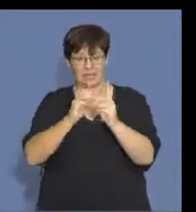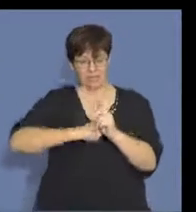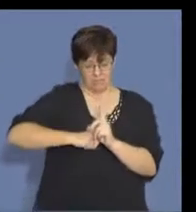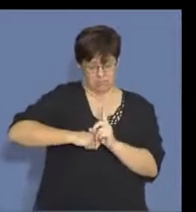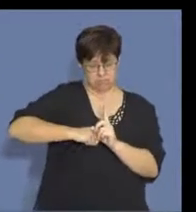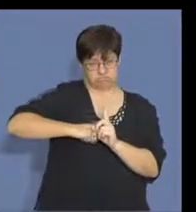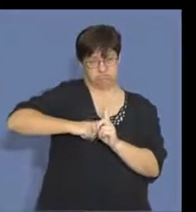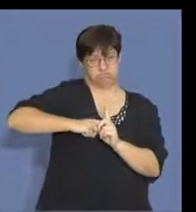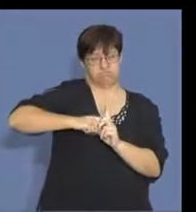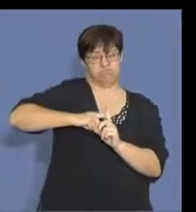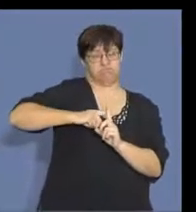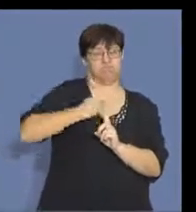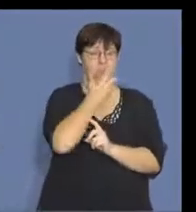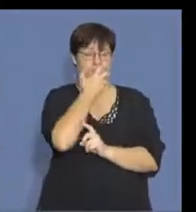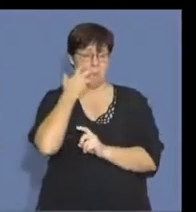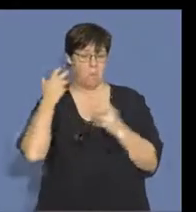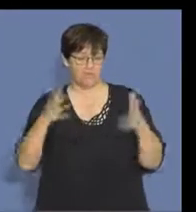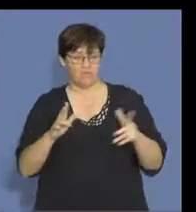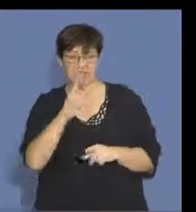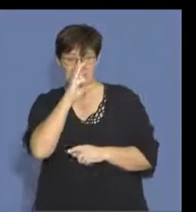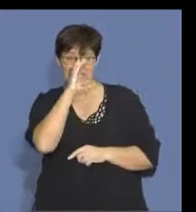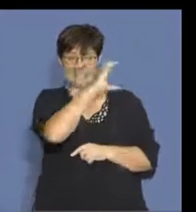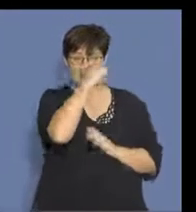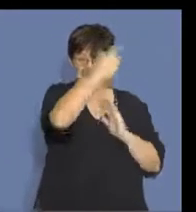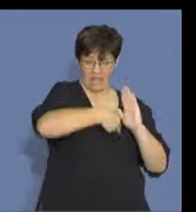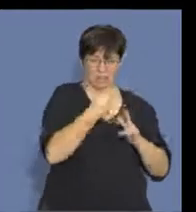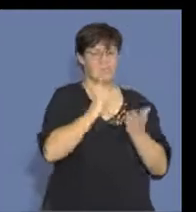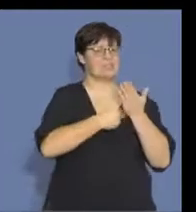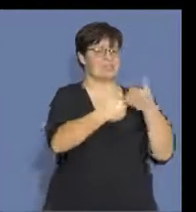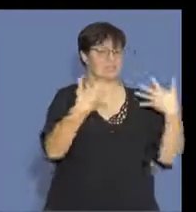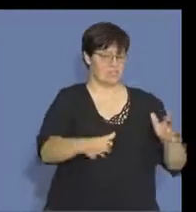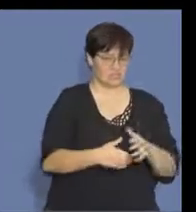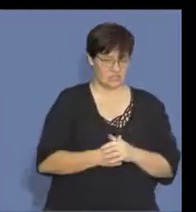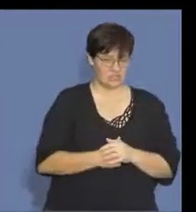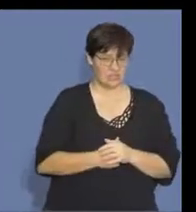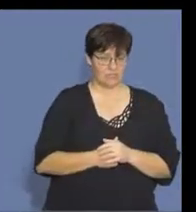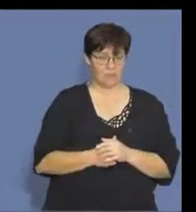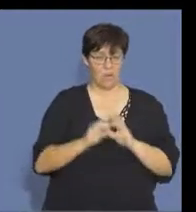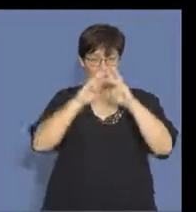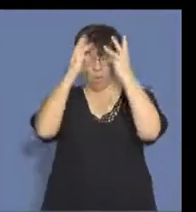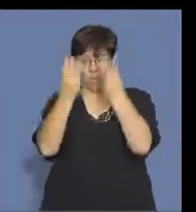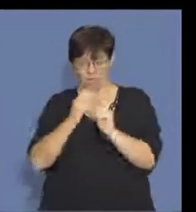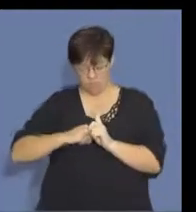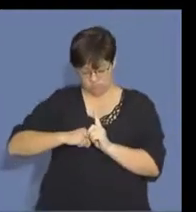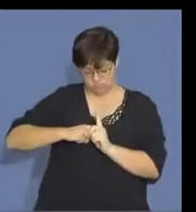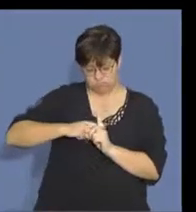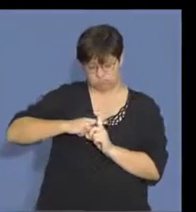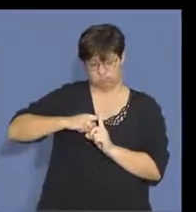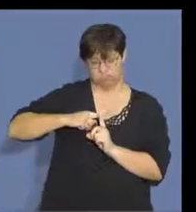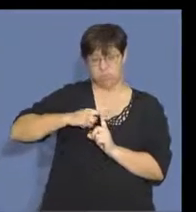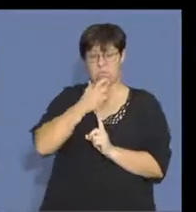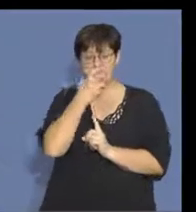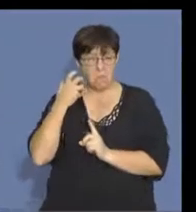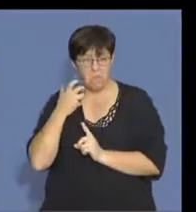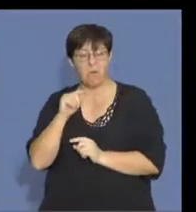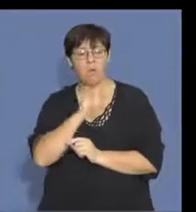warmer. We've discussed that when we looked at the carbon cycle. The biggest cause of global worldwide warming is an increase